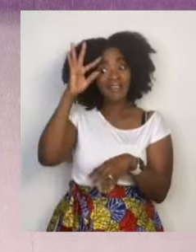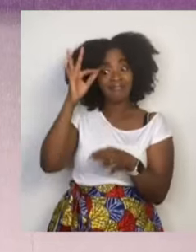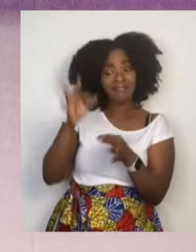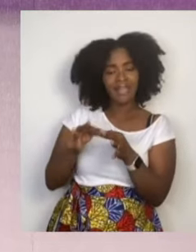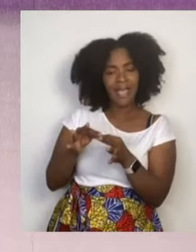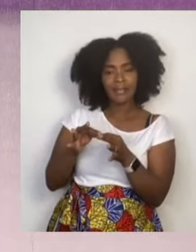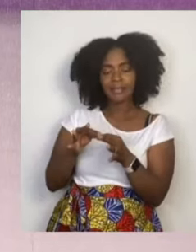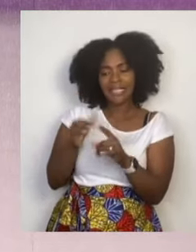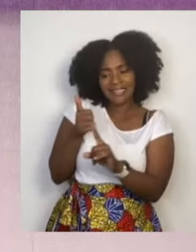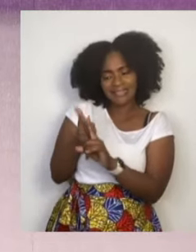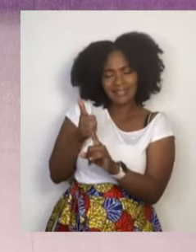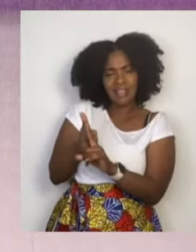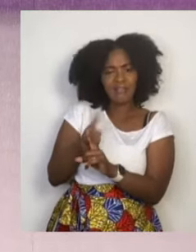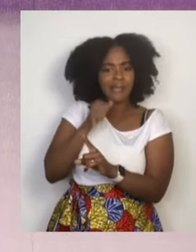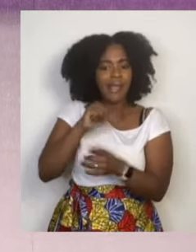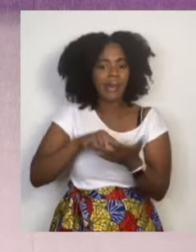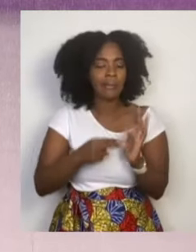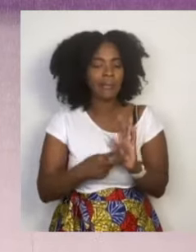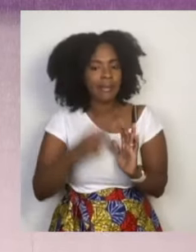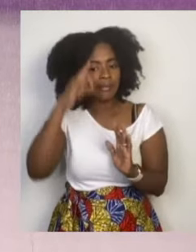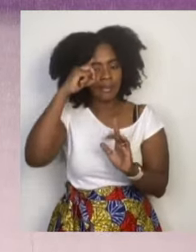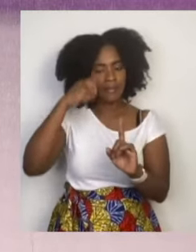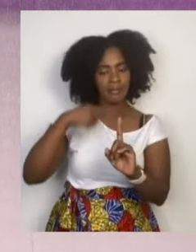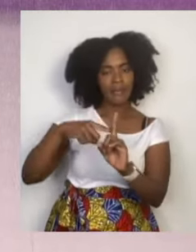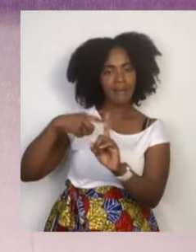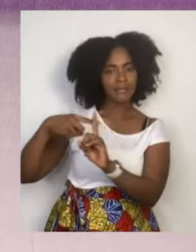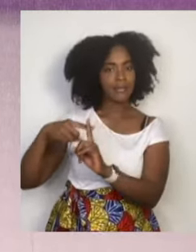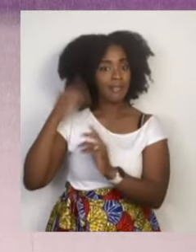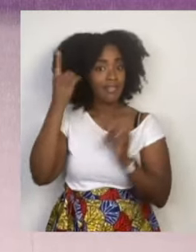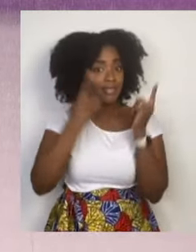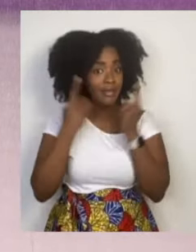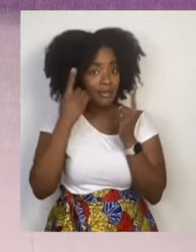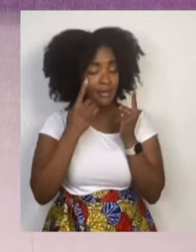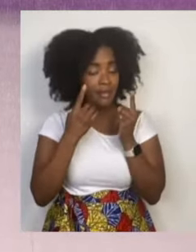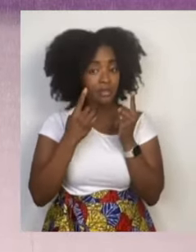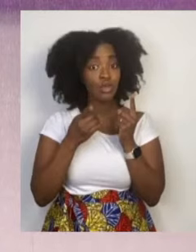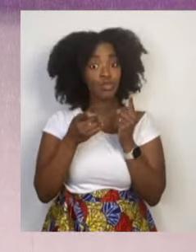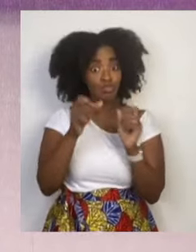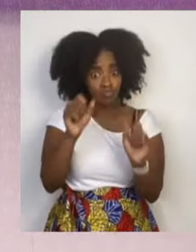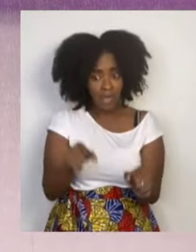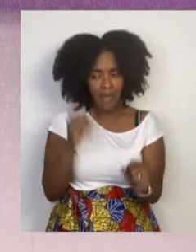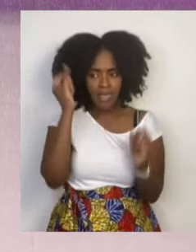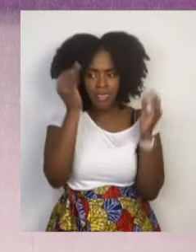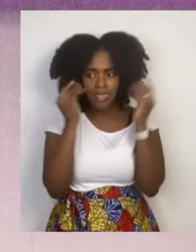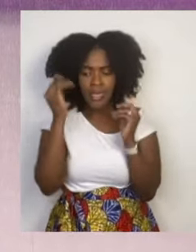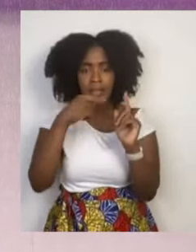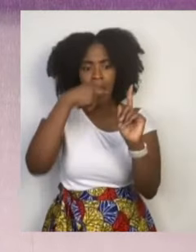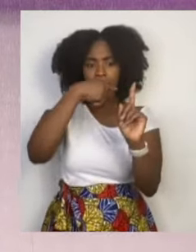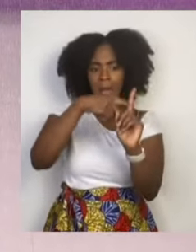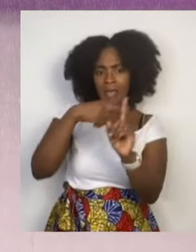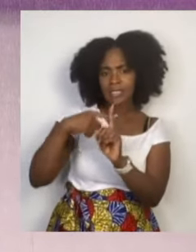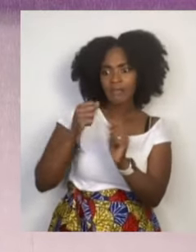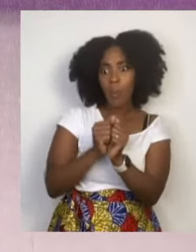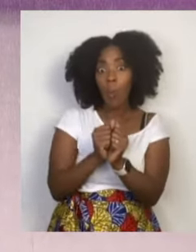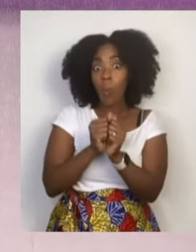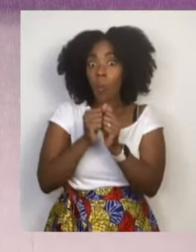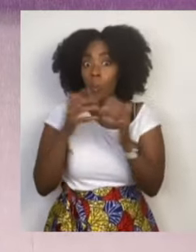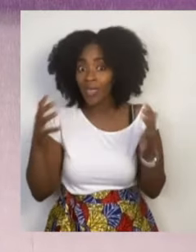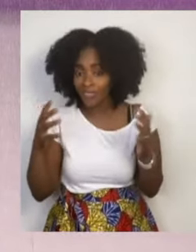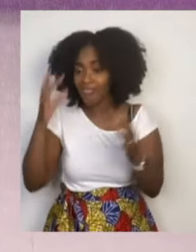can have positive thinking without faith. So faith also, and I pray y'all don't get mad at me, but faith also is